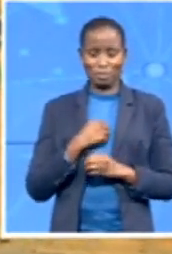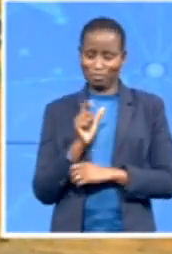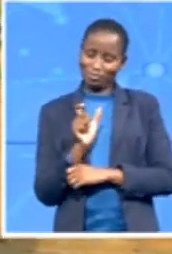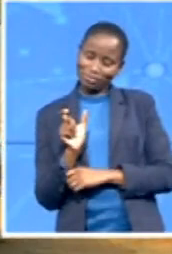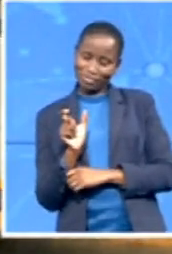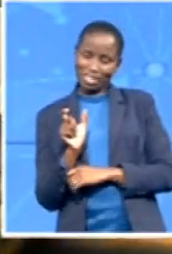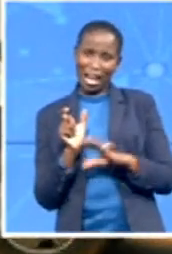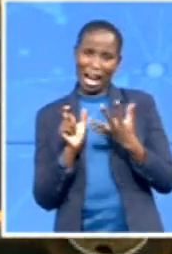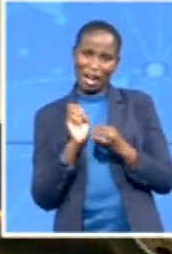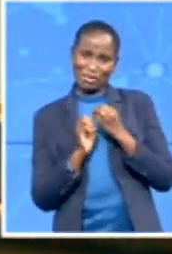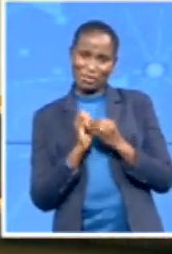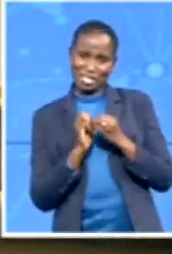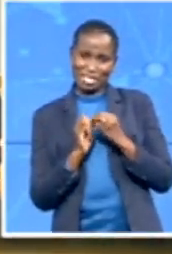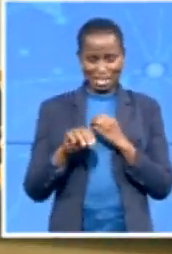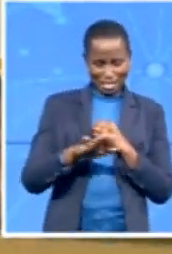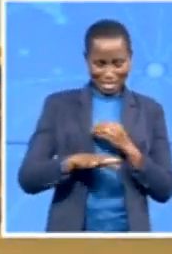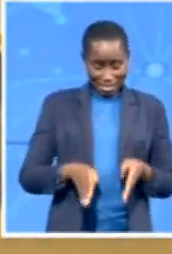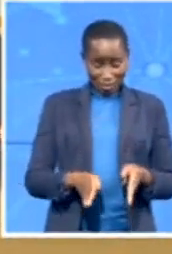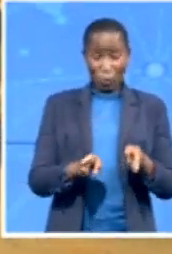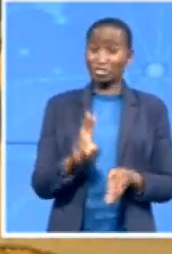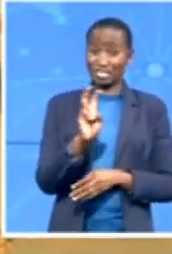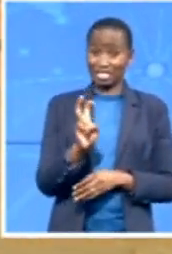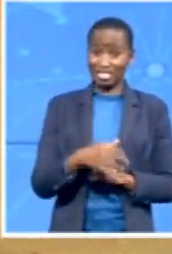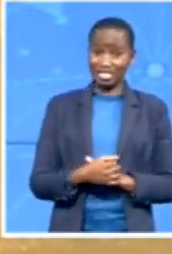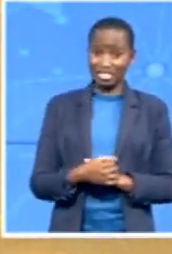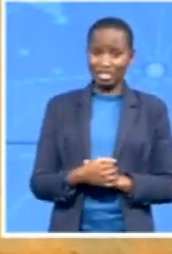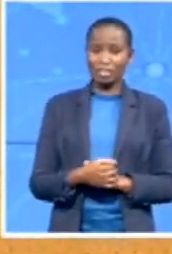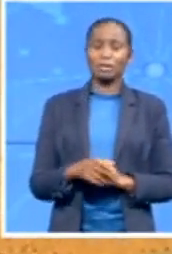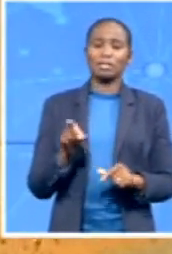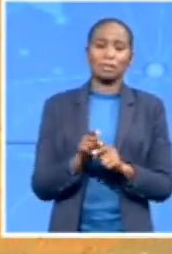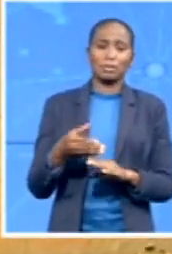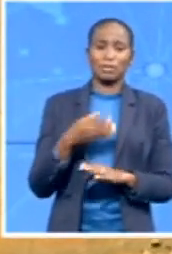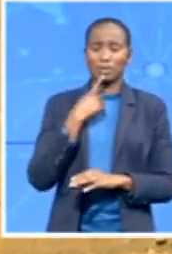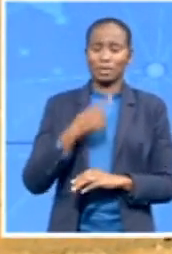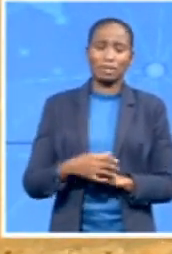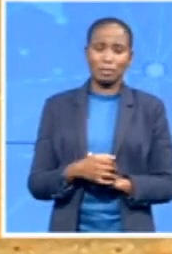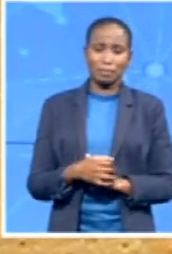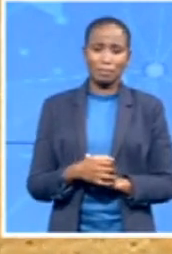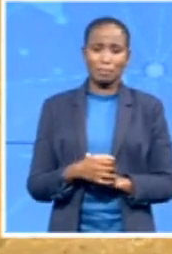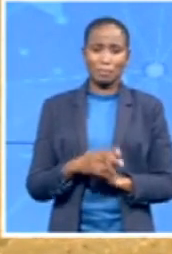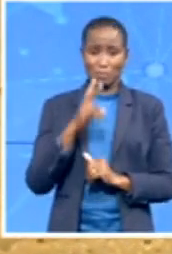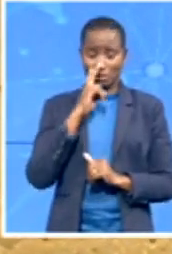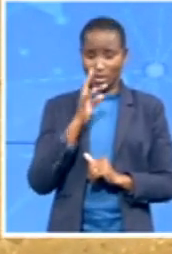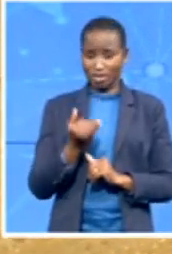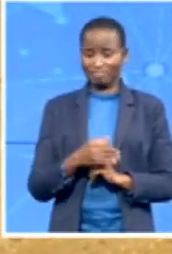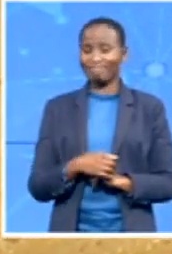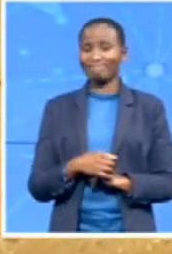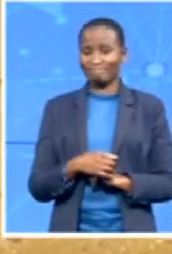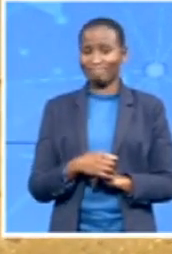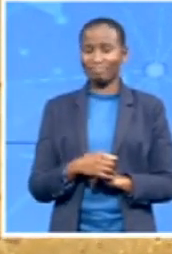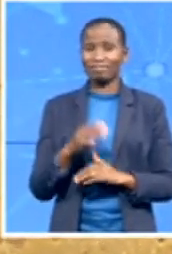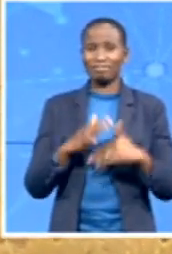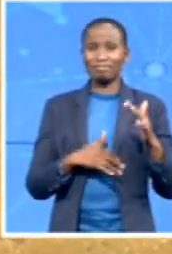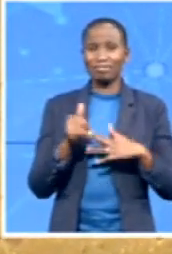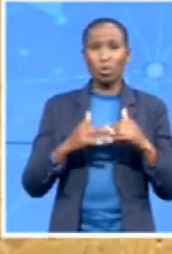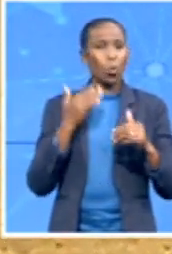this road. Like you said, you know, intro, it has seen its better days. Built back in 1988, between 1987